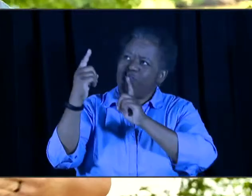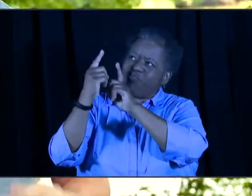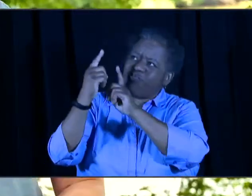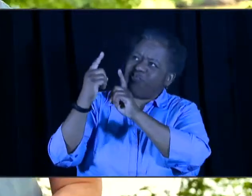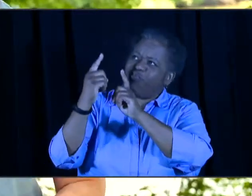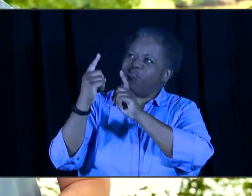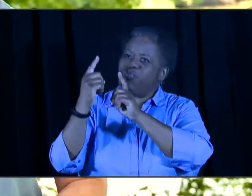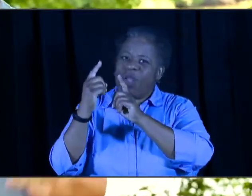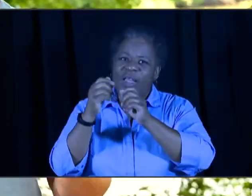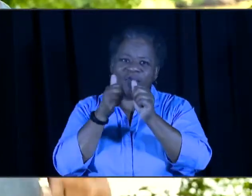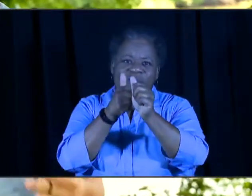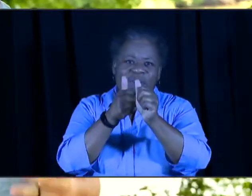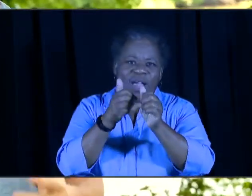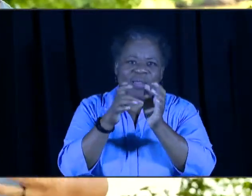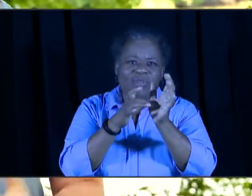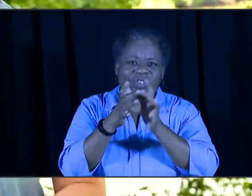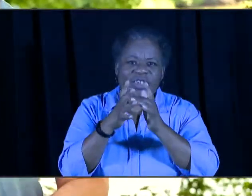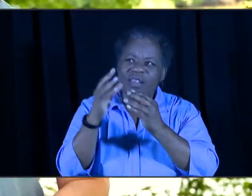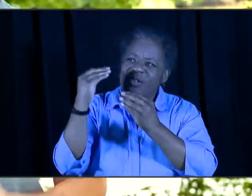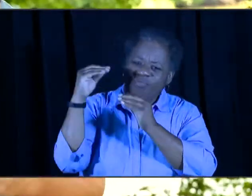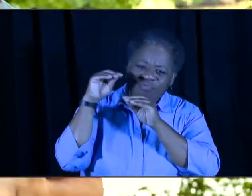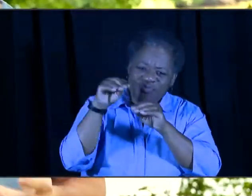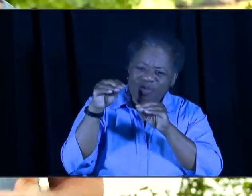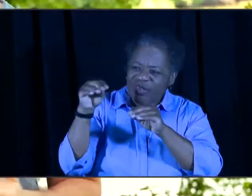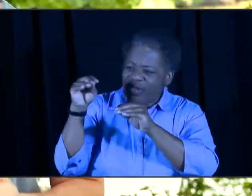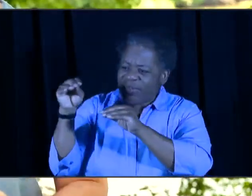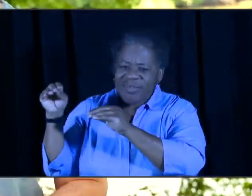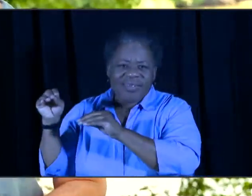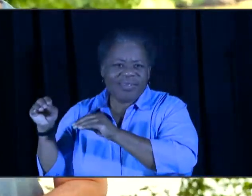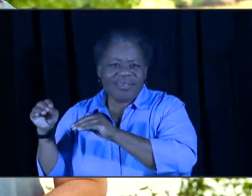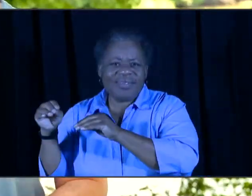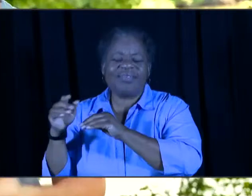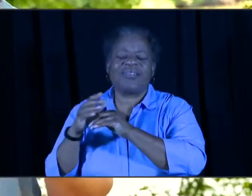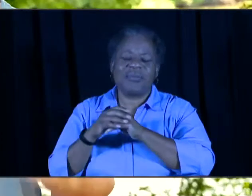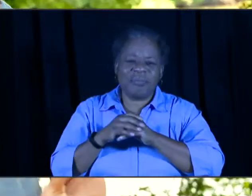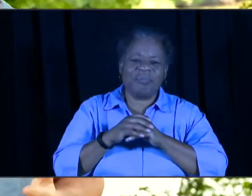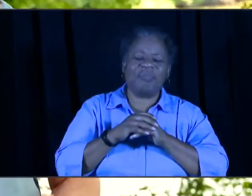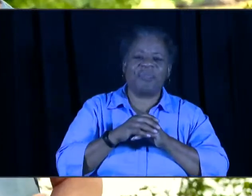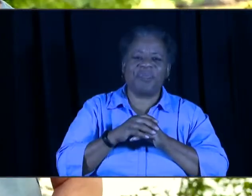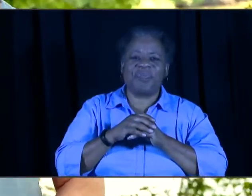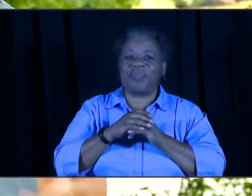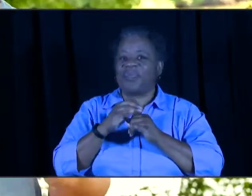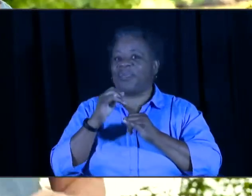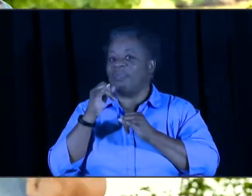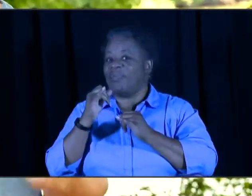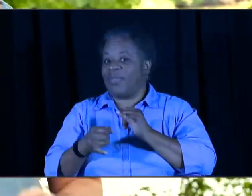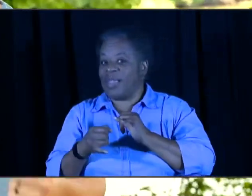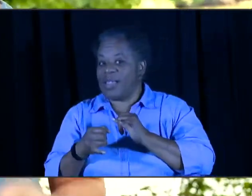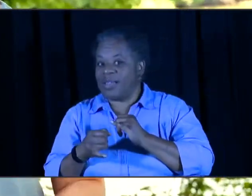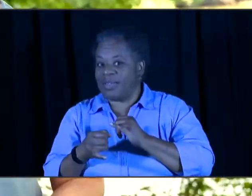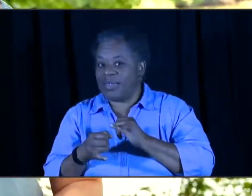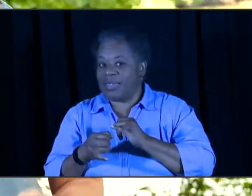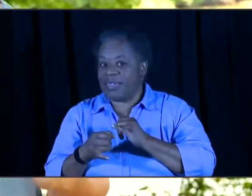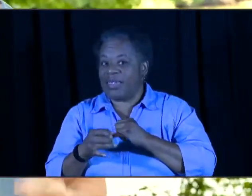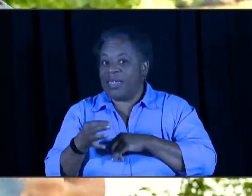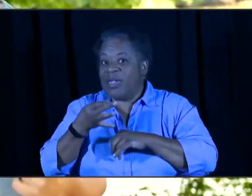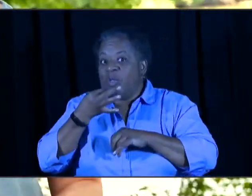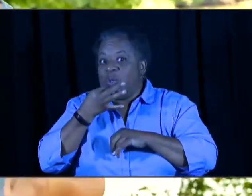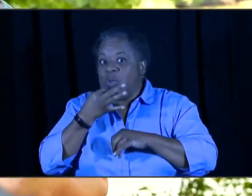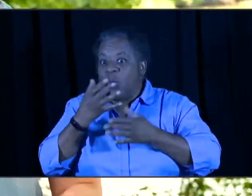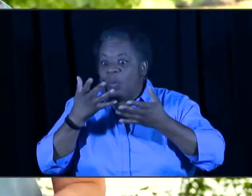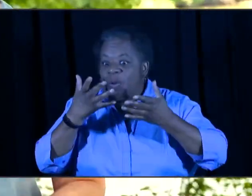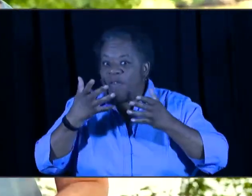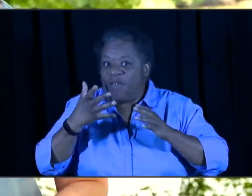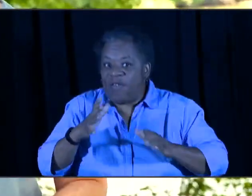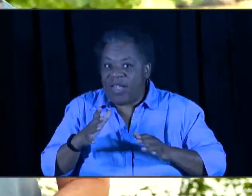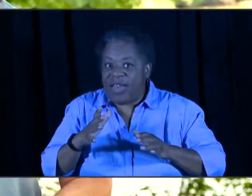for our students. And they are super fun and exciting, so don't forget to tune in. Finally, we are just about finished with our This is